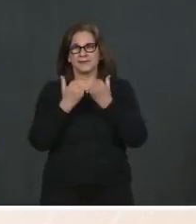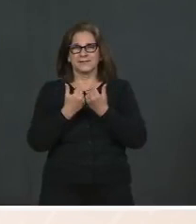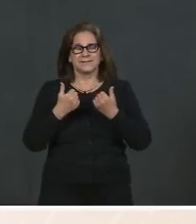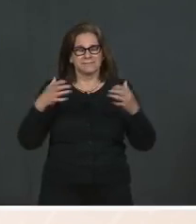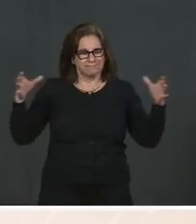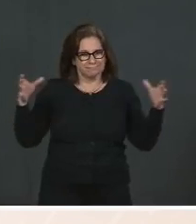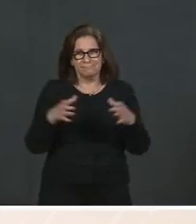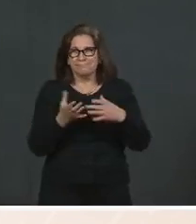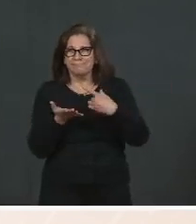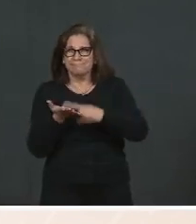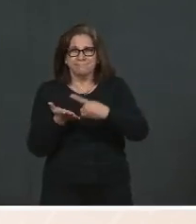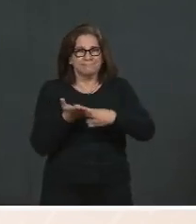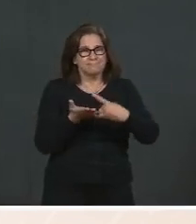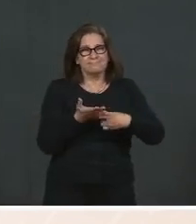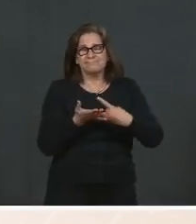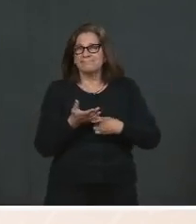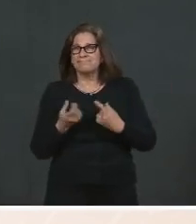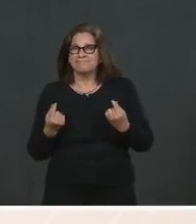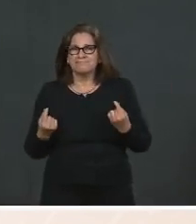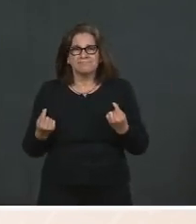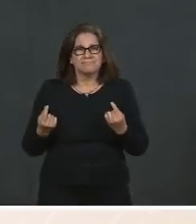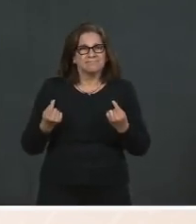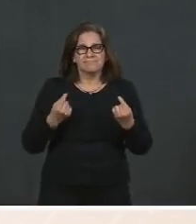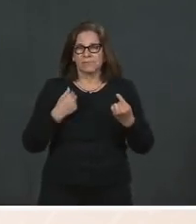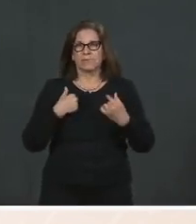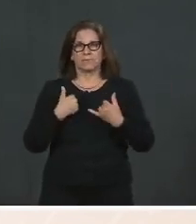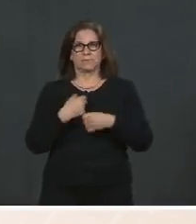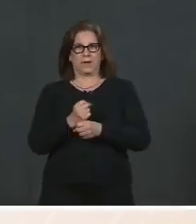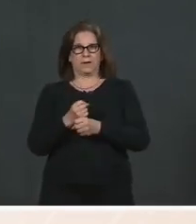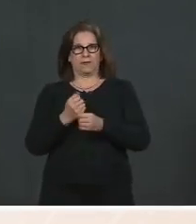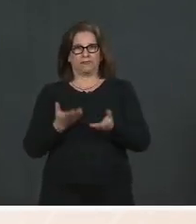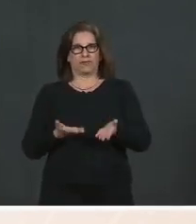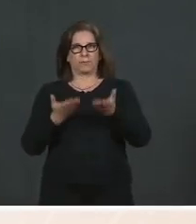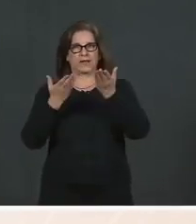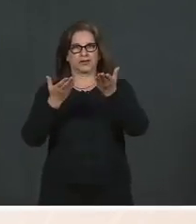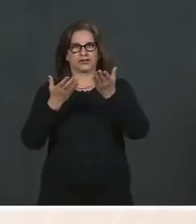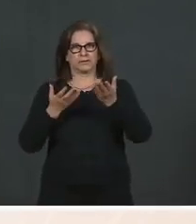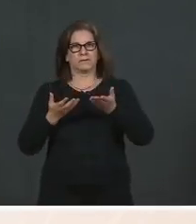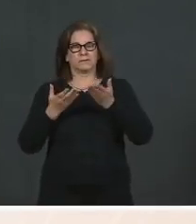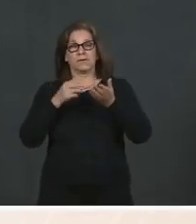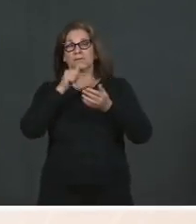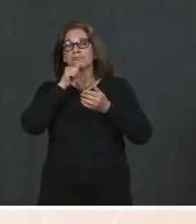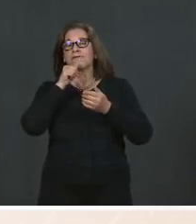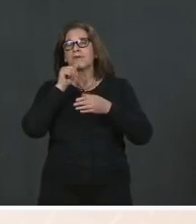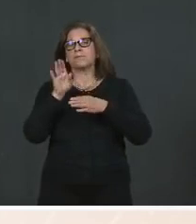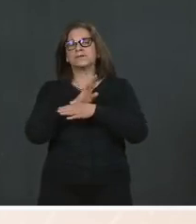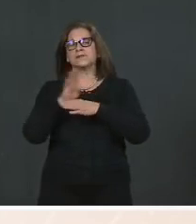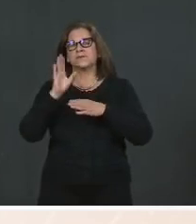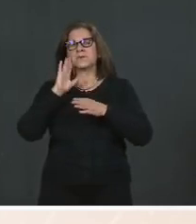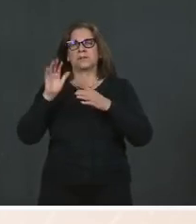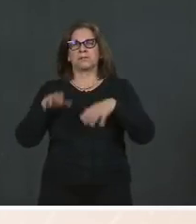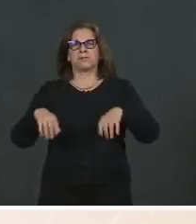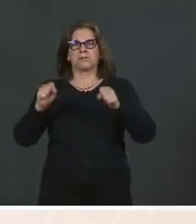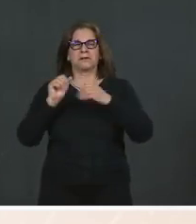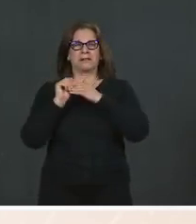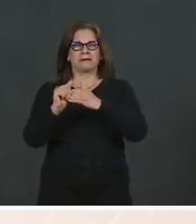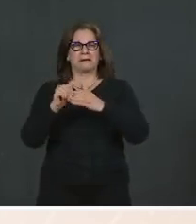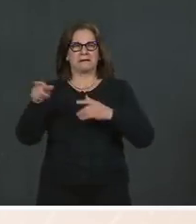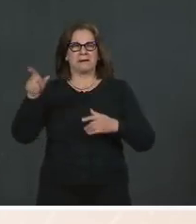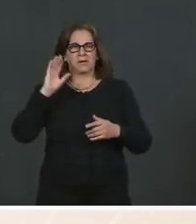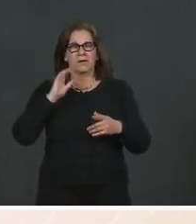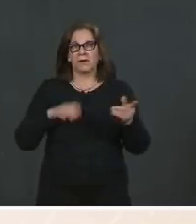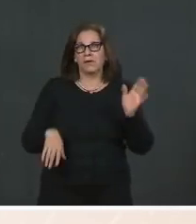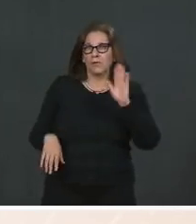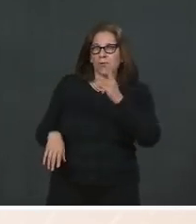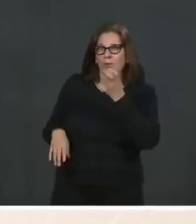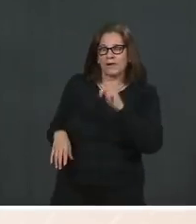we believe it will be driven by the private sector. And when do you anticipate those guidelines will come out? I don't have a timeline to provide you at this point, but it's